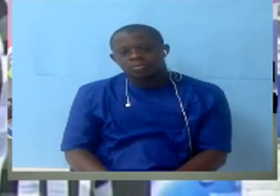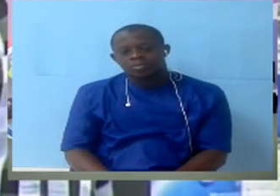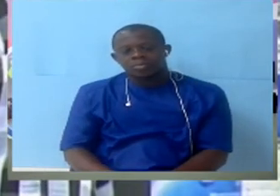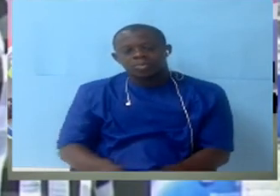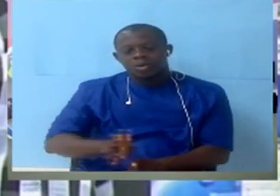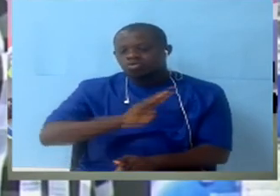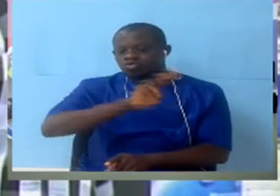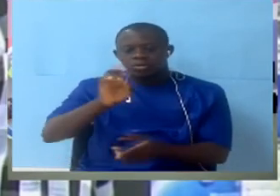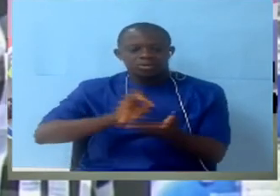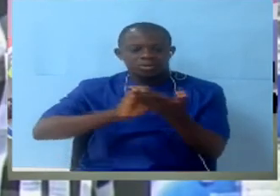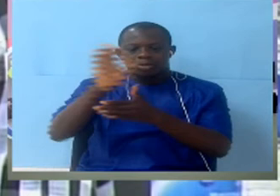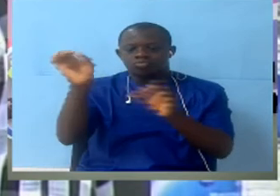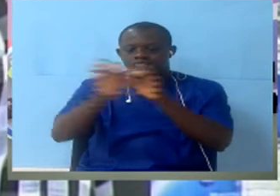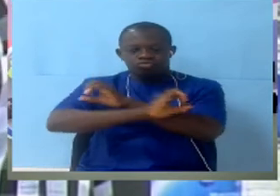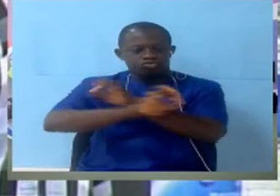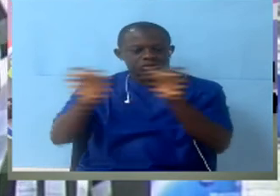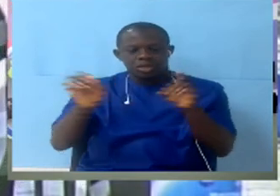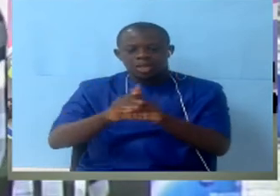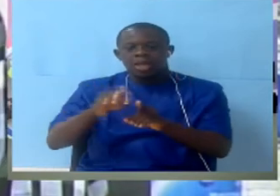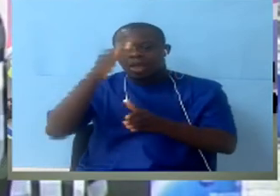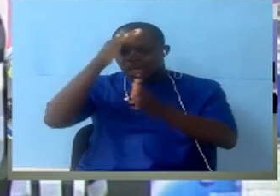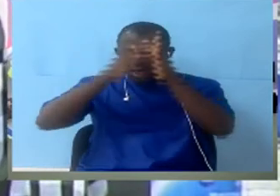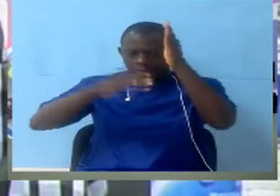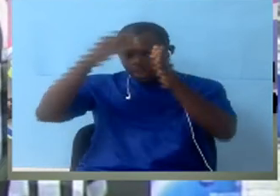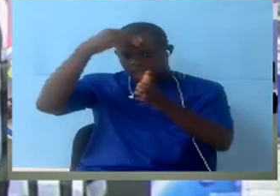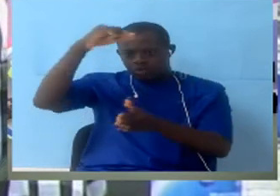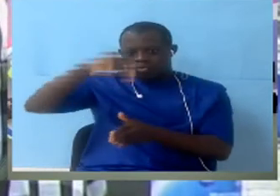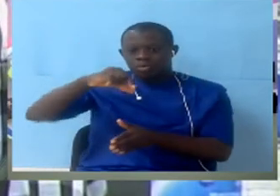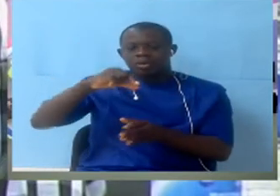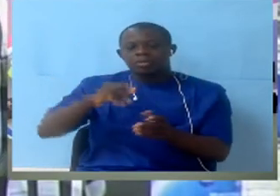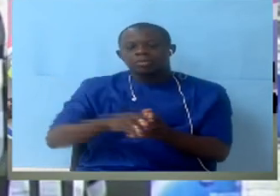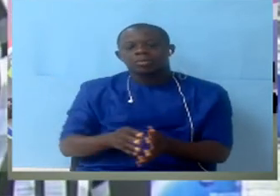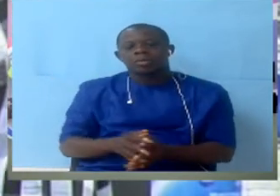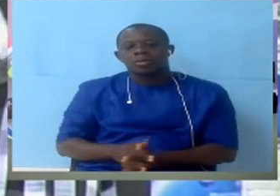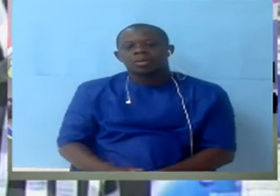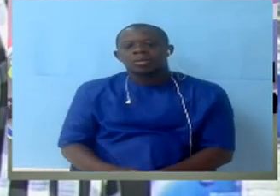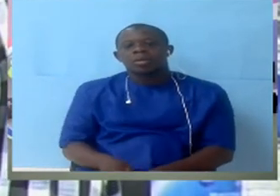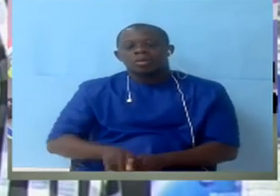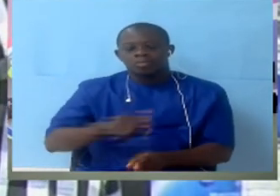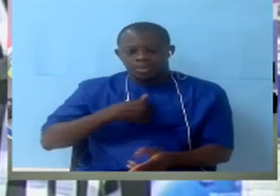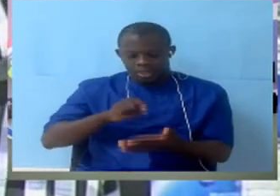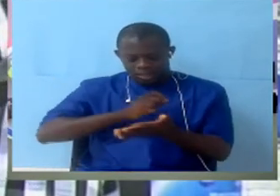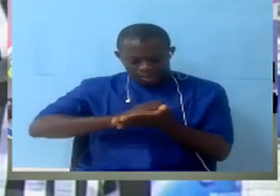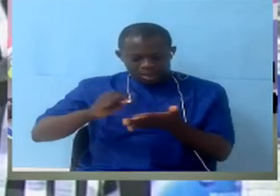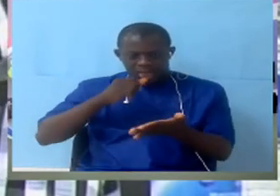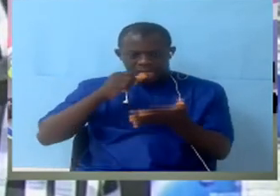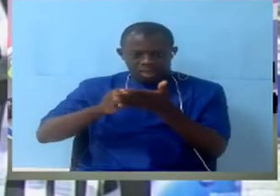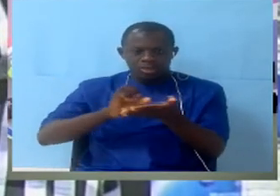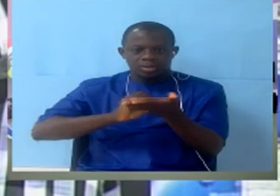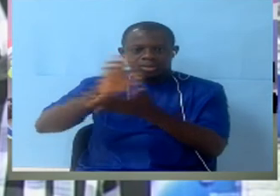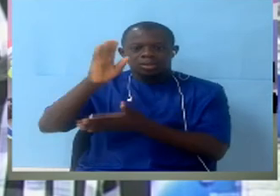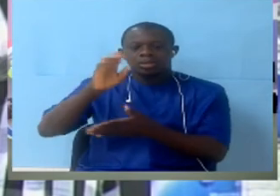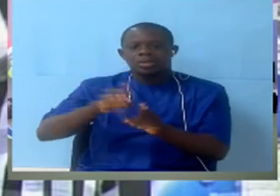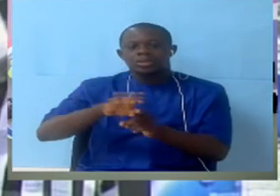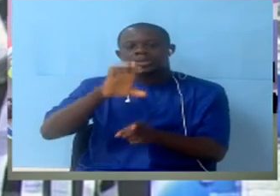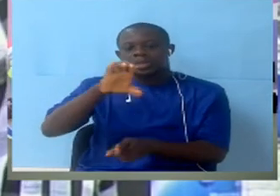headquarters. No, I didn't send any to the headquarters. Only right, not CDS for one. CDS Usman Baji. I wrote to the CDS Usman